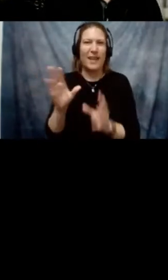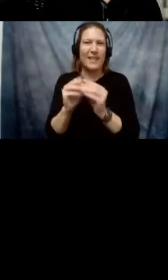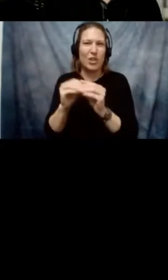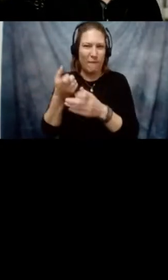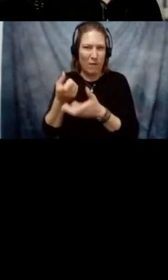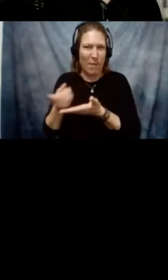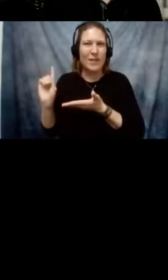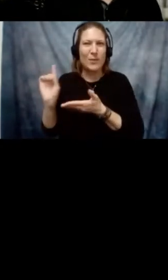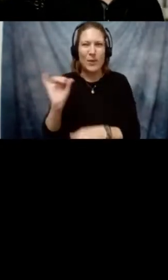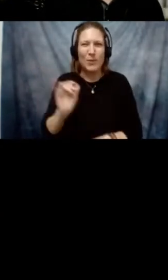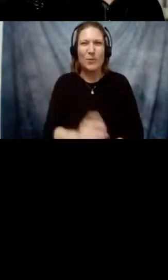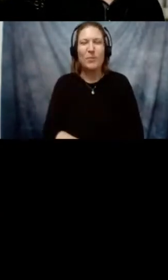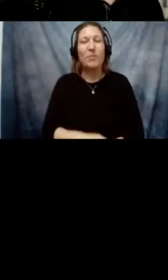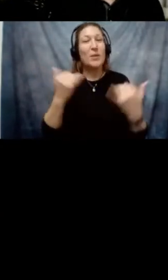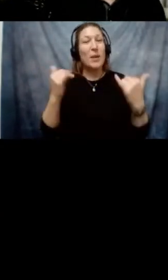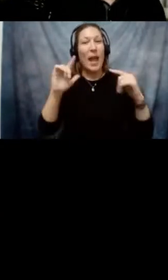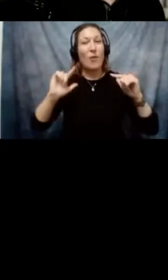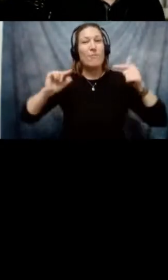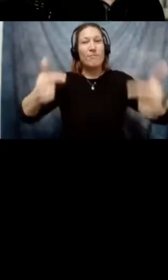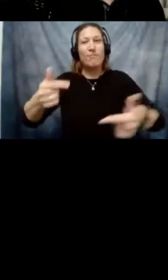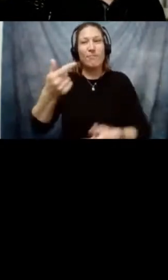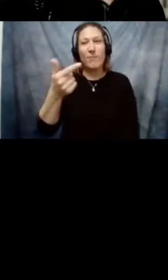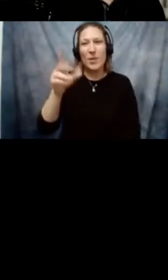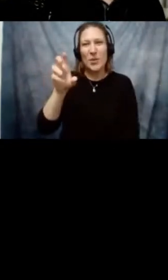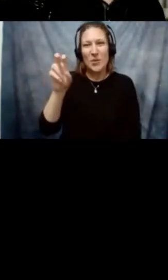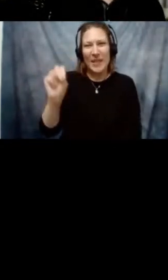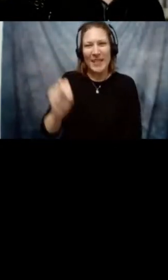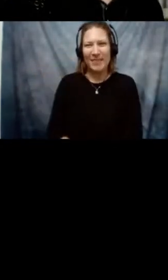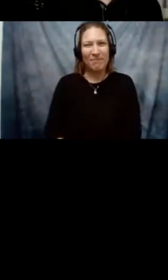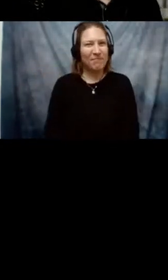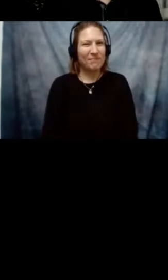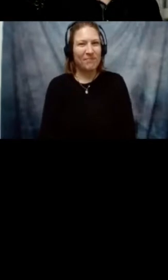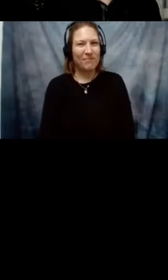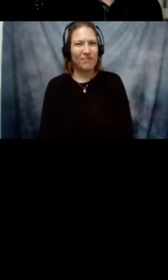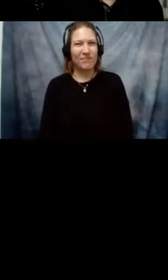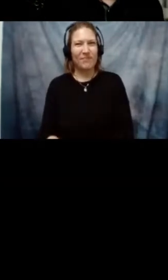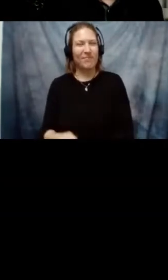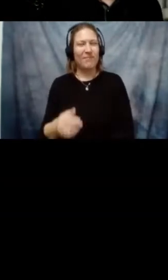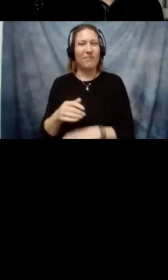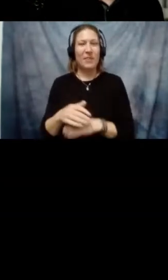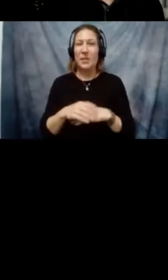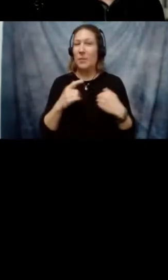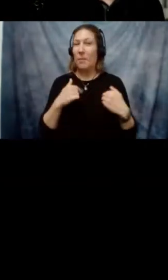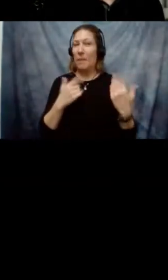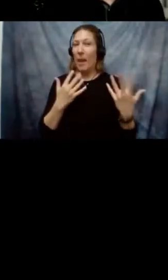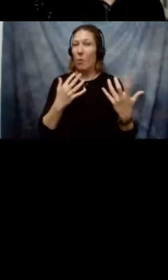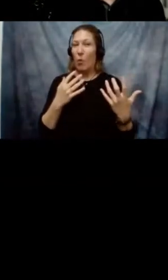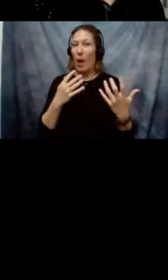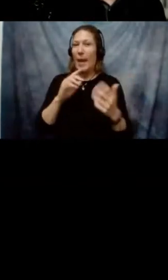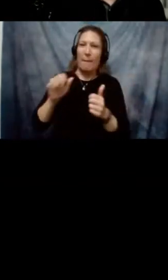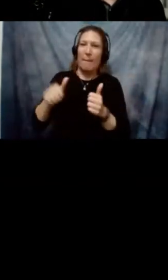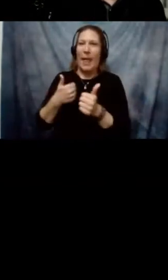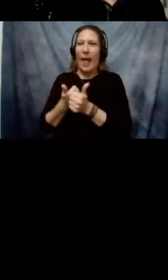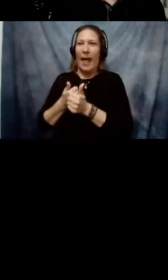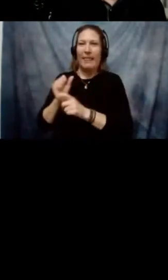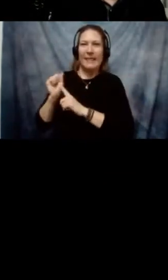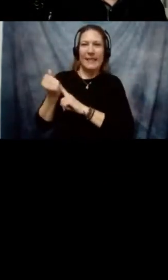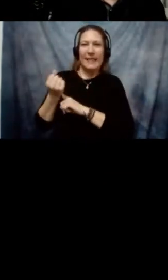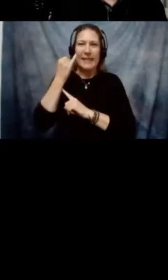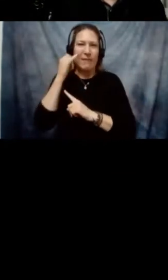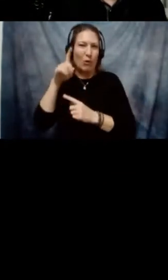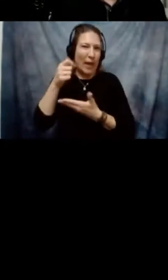that, Gwen, I'm going to go ahead and just hand it all over to you, and I'll be waiting for you behind the scenes if you need any help or if